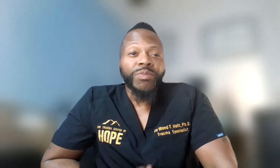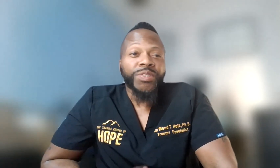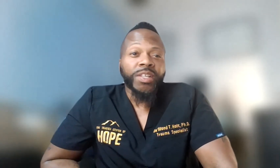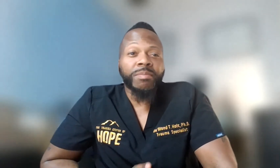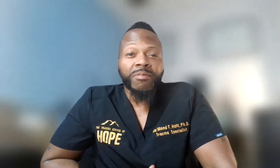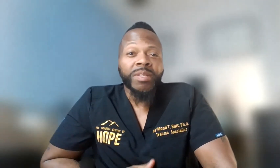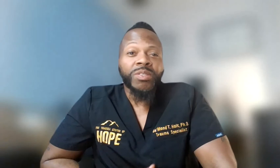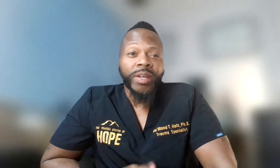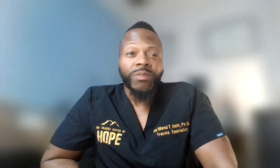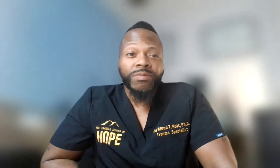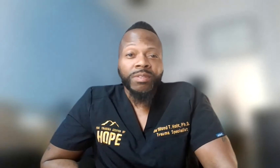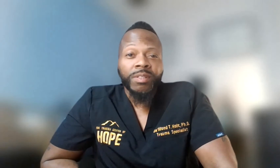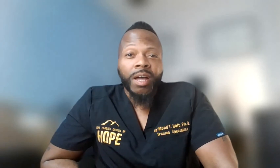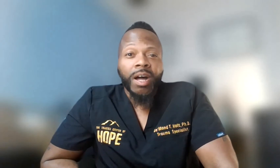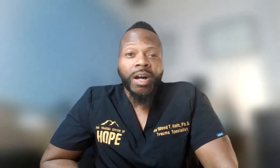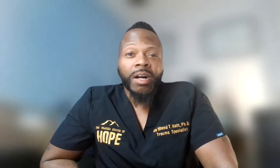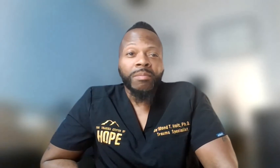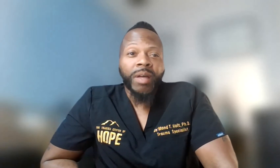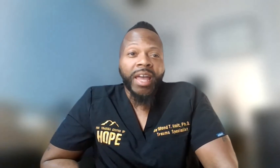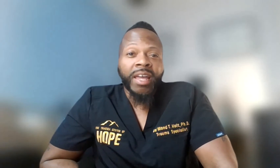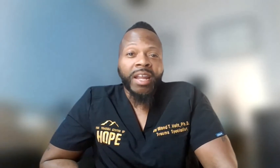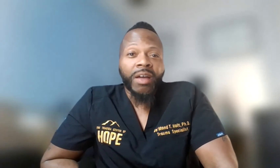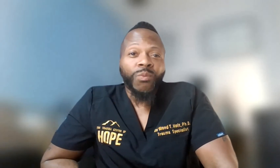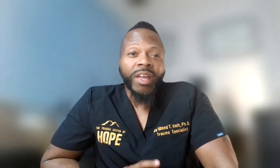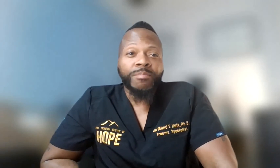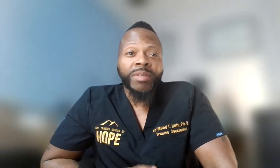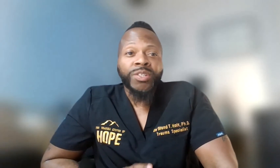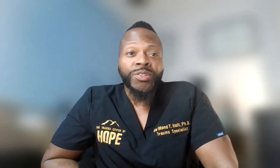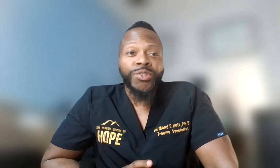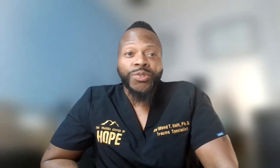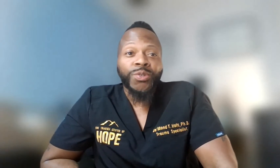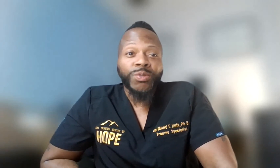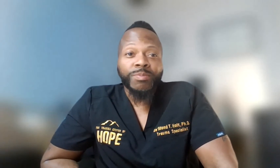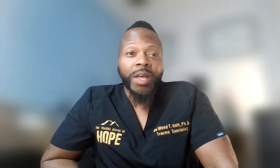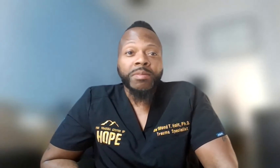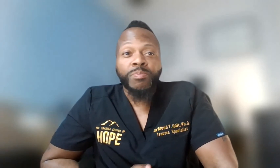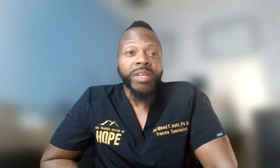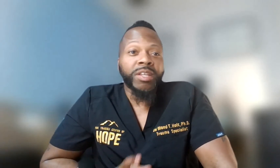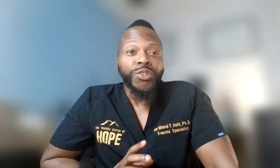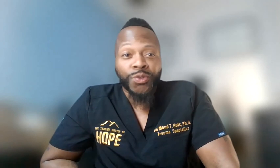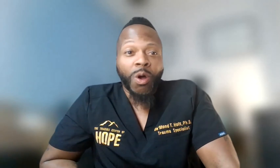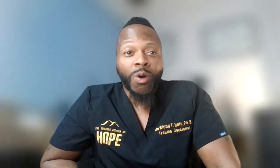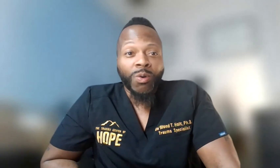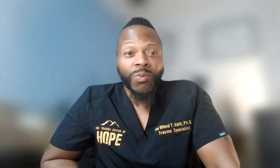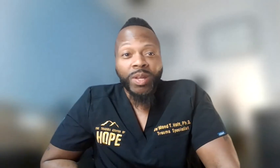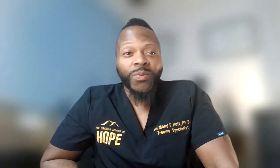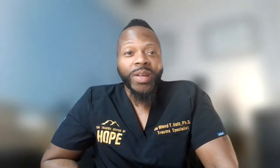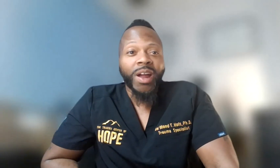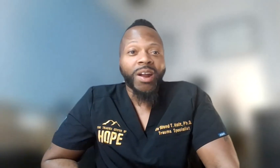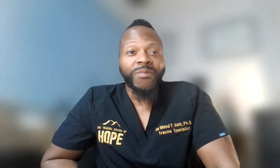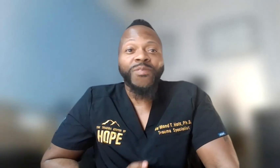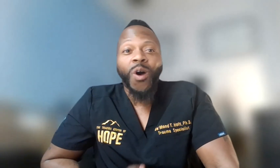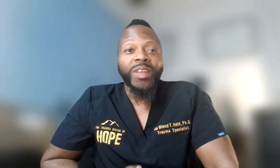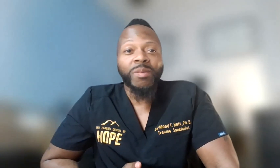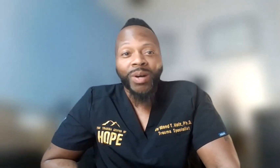have to remove the stigma of mental health. And we have misconstrued sometimes being strong when